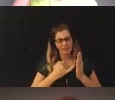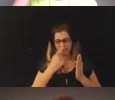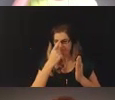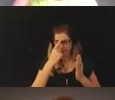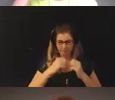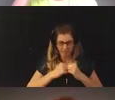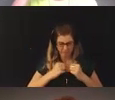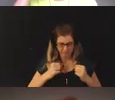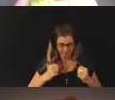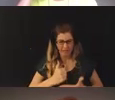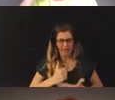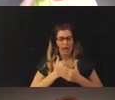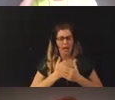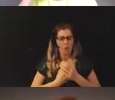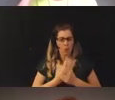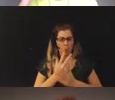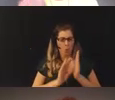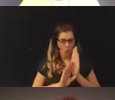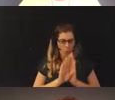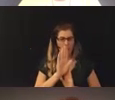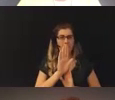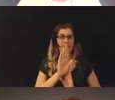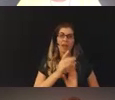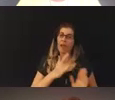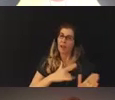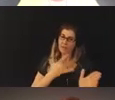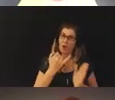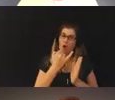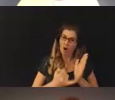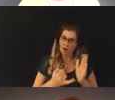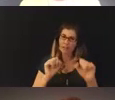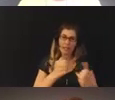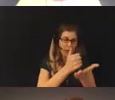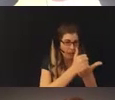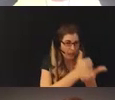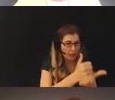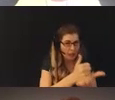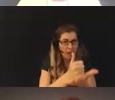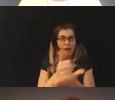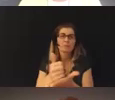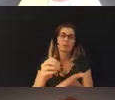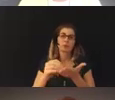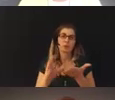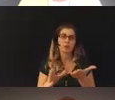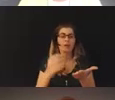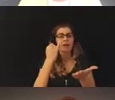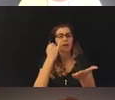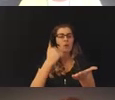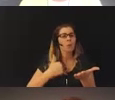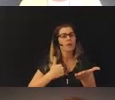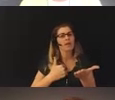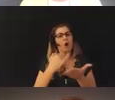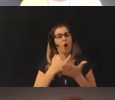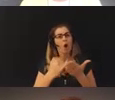grow. And I believe that art of every kind has the potential to be that tool for our students if we as artists and educators embrace